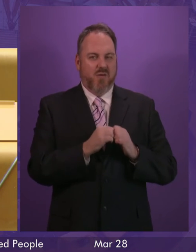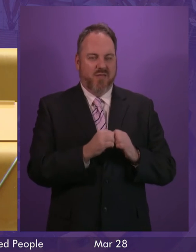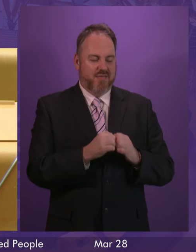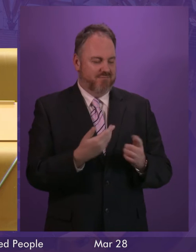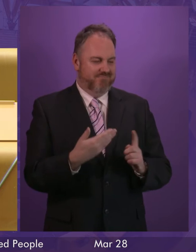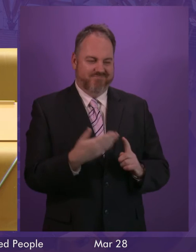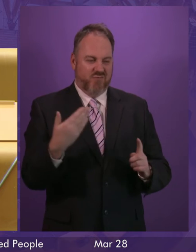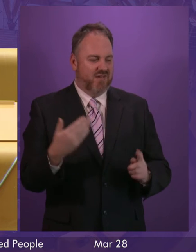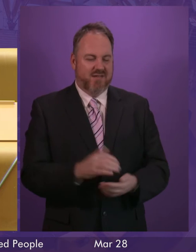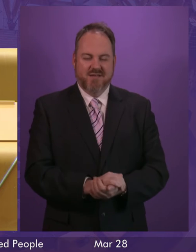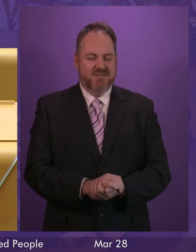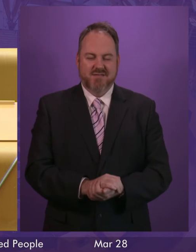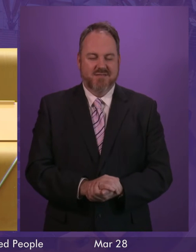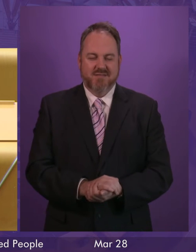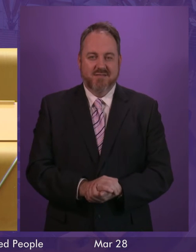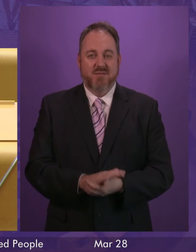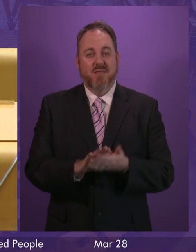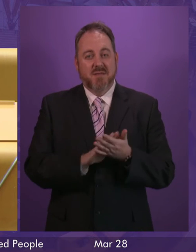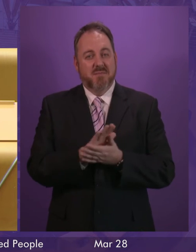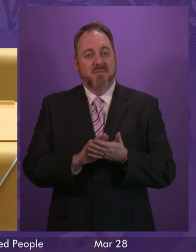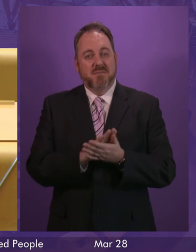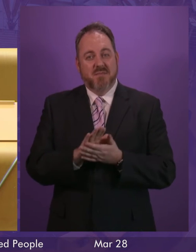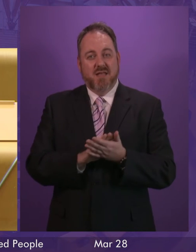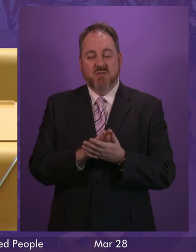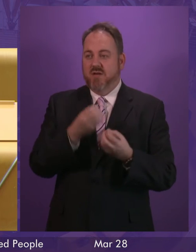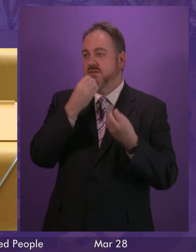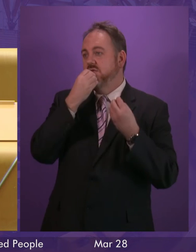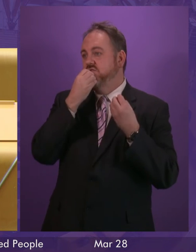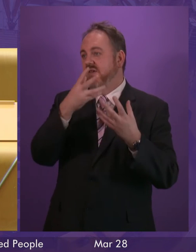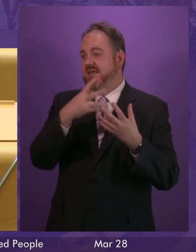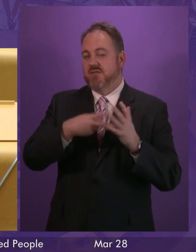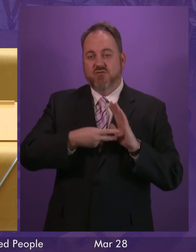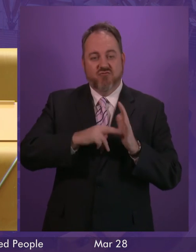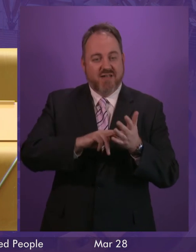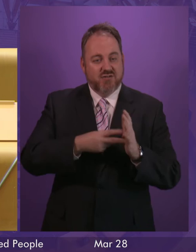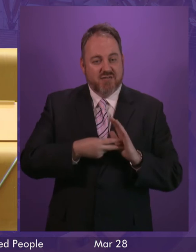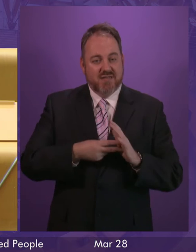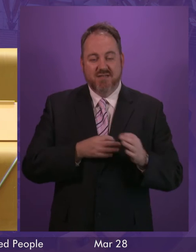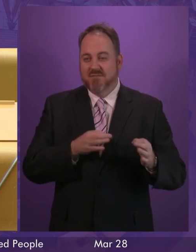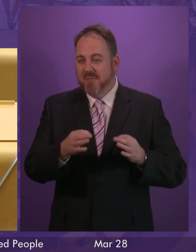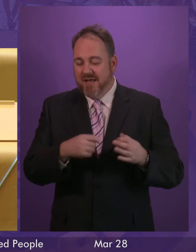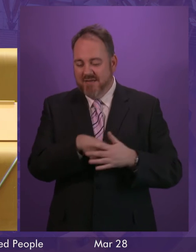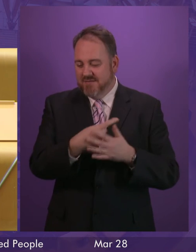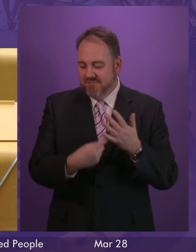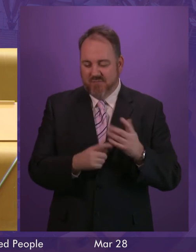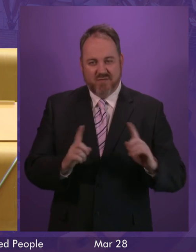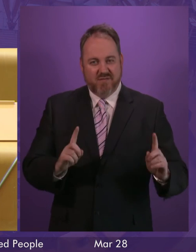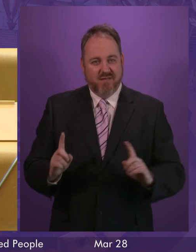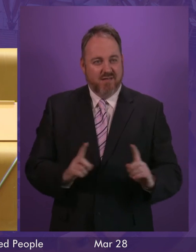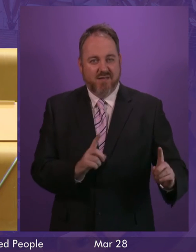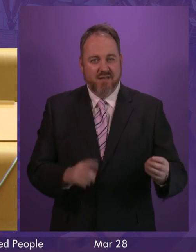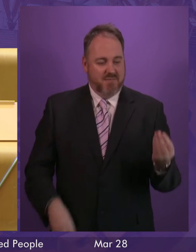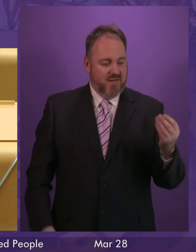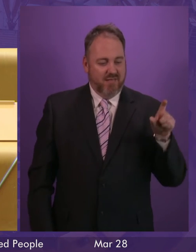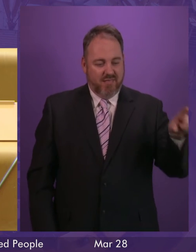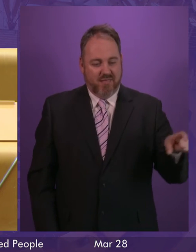appreciated. So you can have the most brilliant strategies and plans, but if they are left gathering dust on a shelf